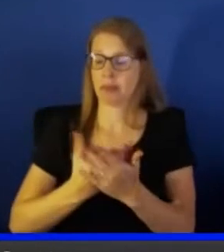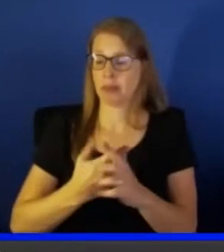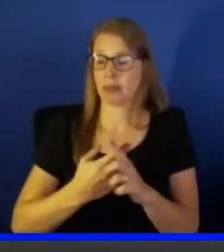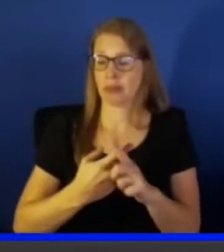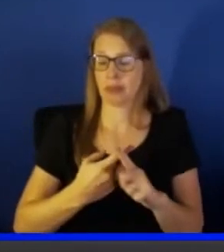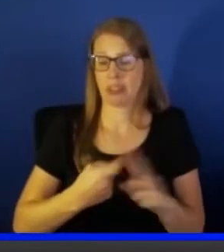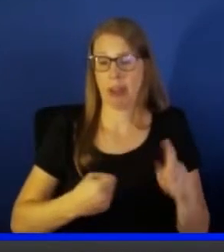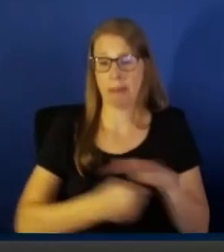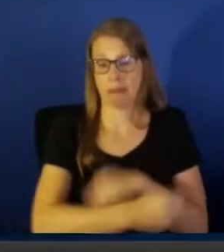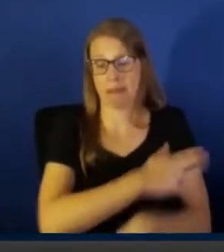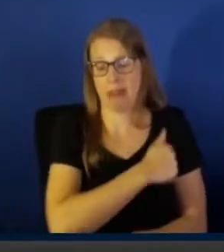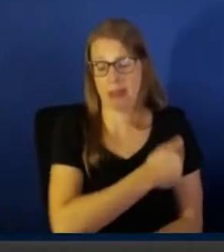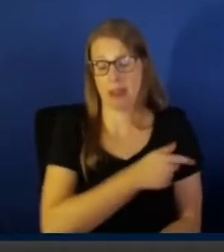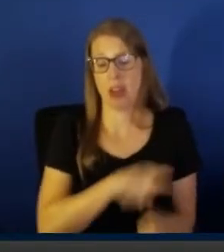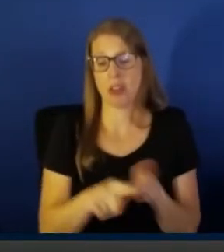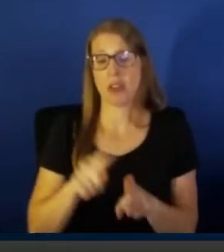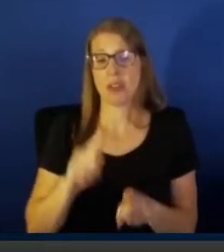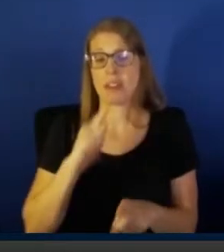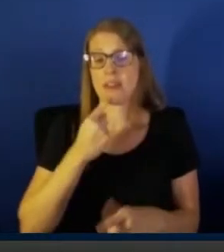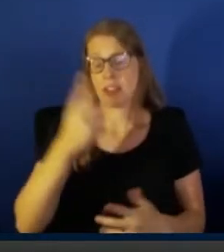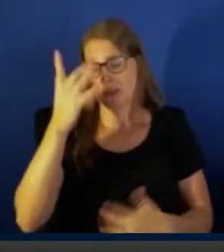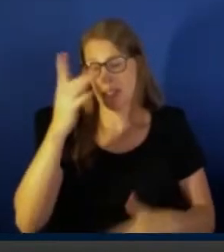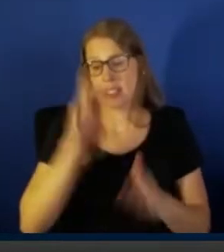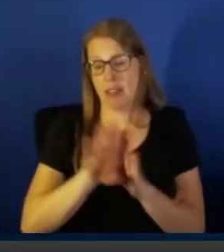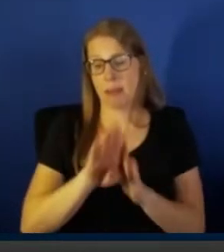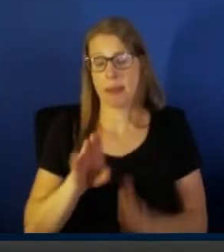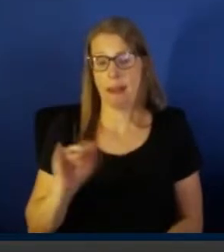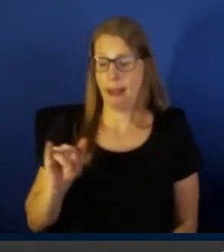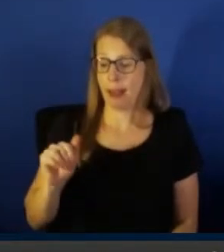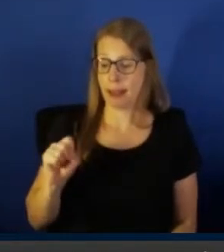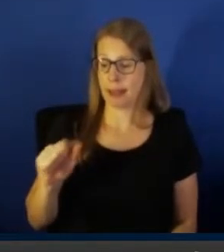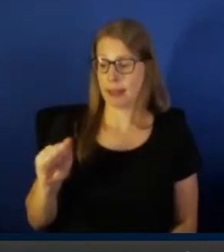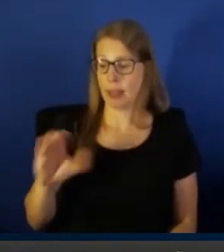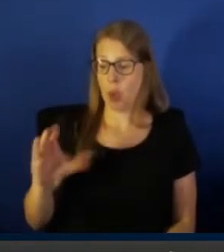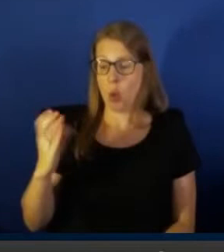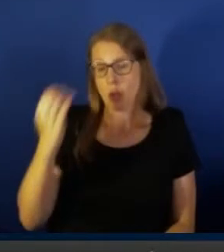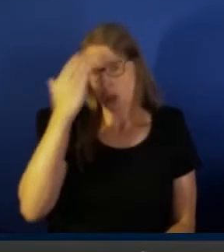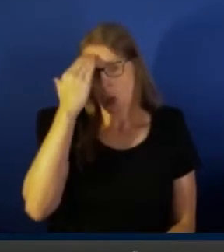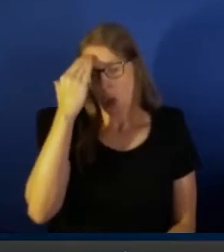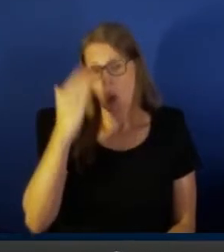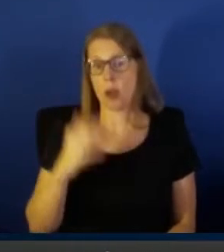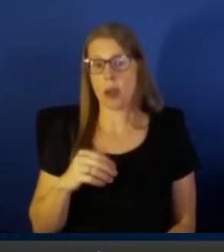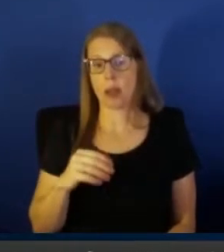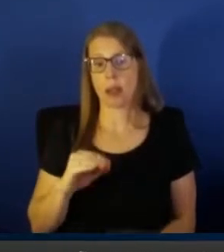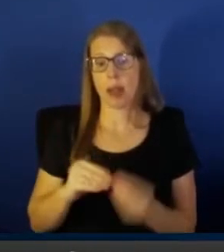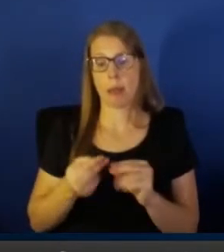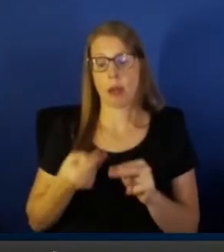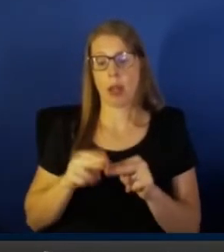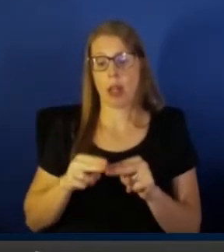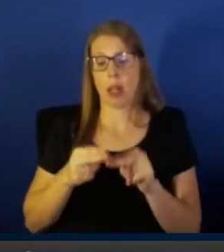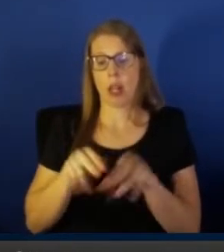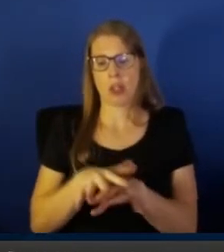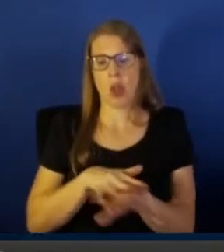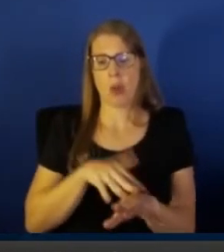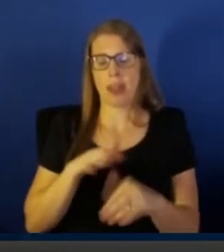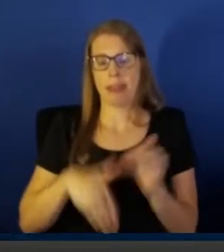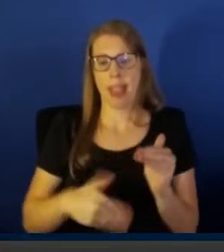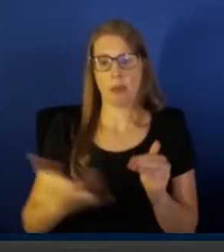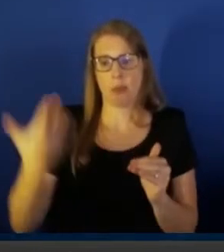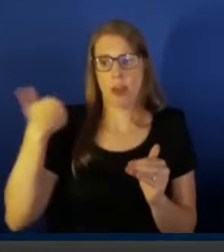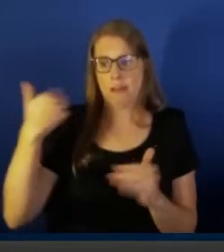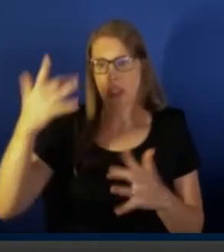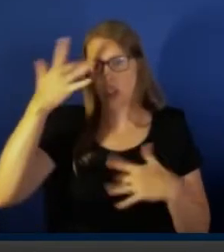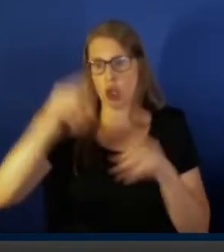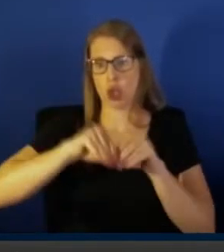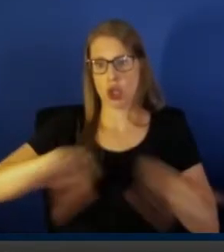severe disease. And then Isaac wants to know, is it just me, or does it seem like the numbers are going up more slowly compared to previous surges? Will